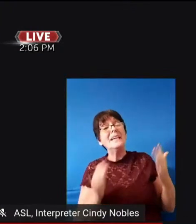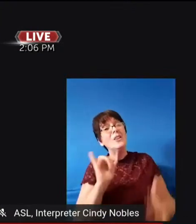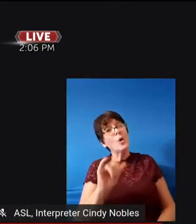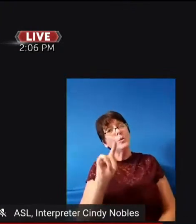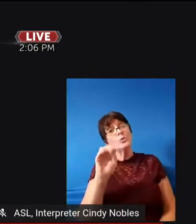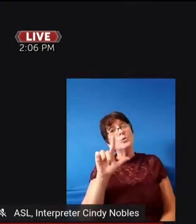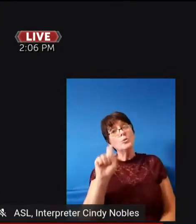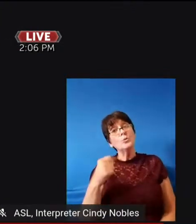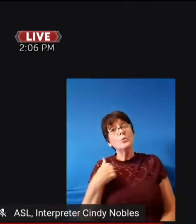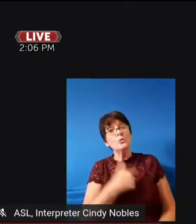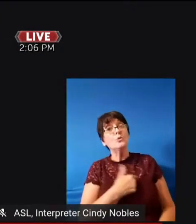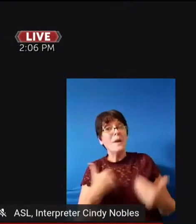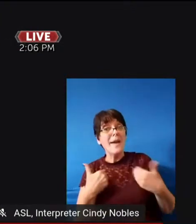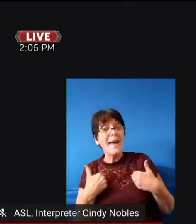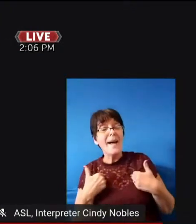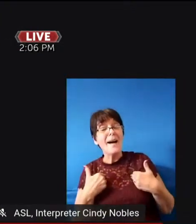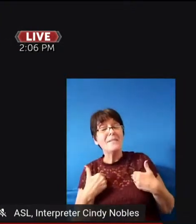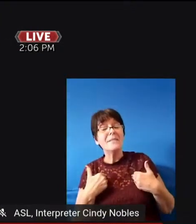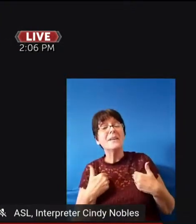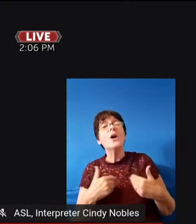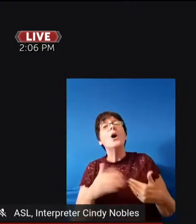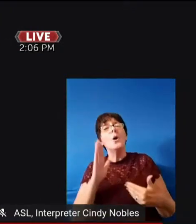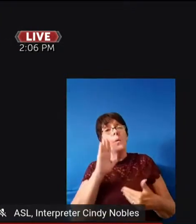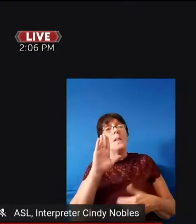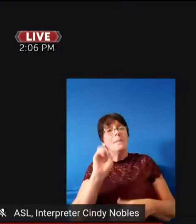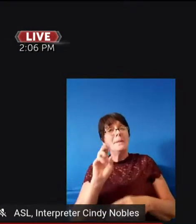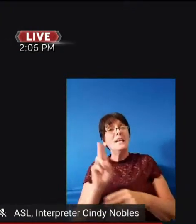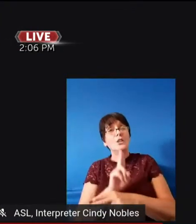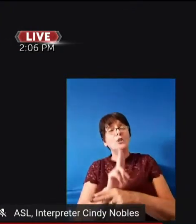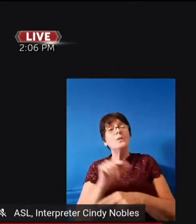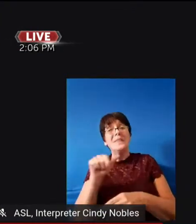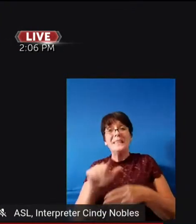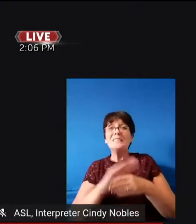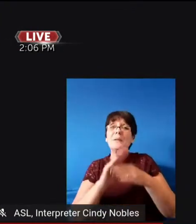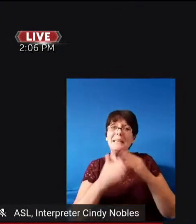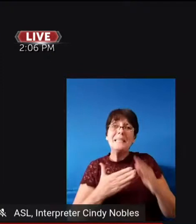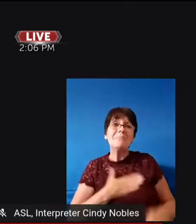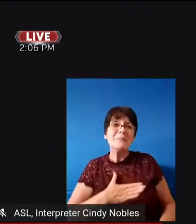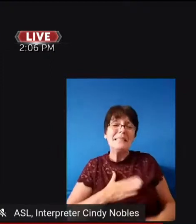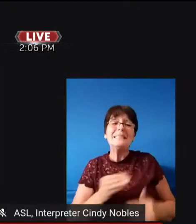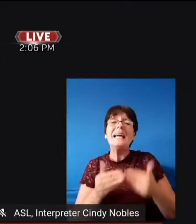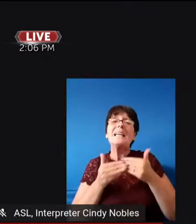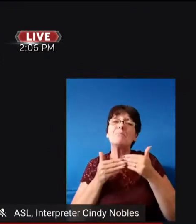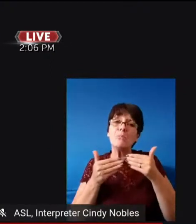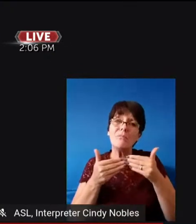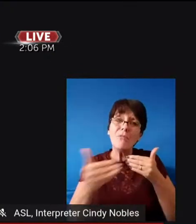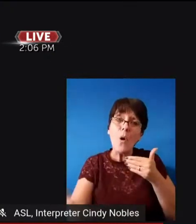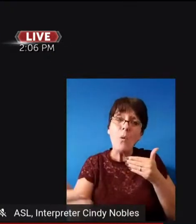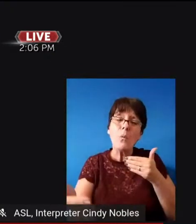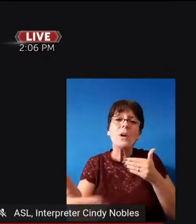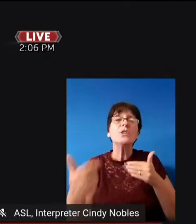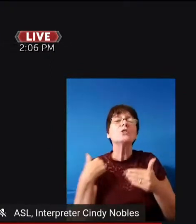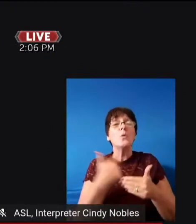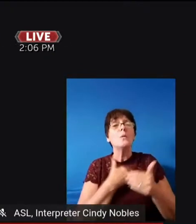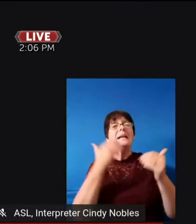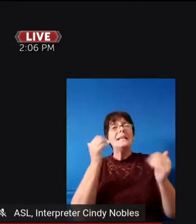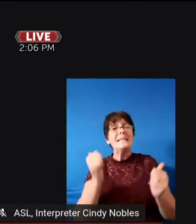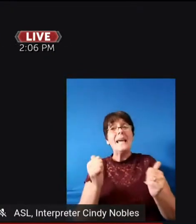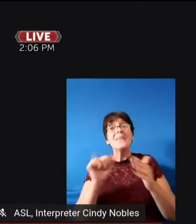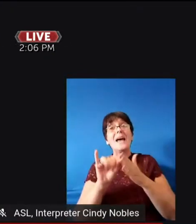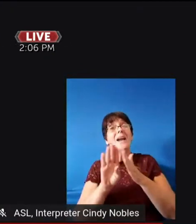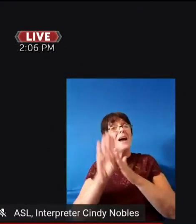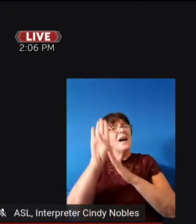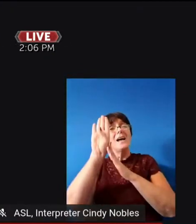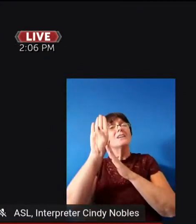we have in our toolkit should be used this weekend and moving forward, so we can really bring these upward trends